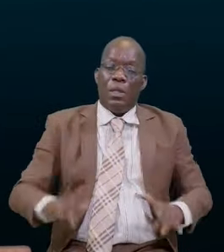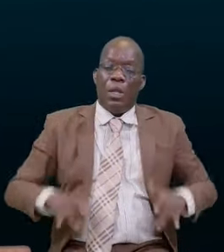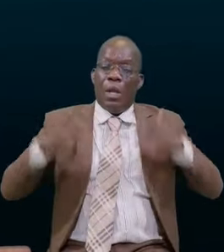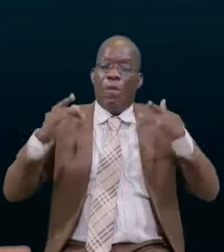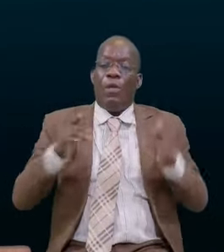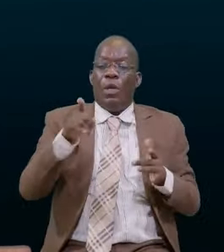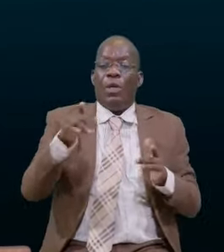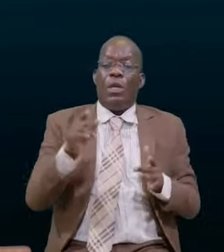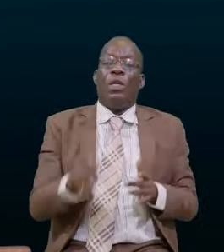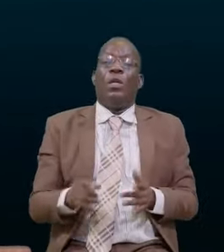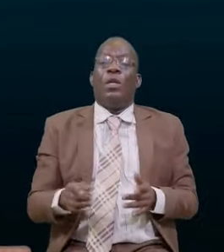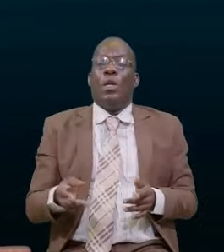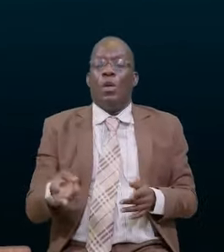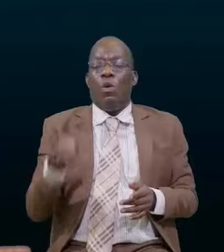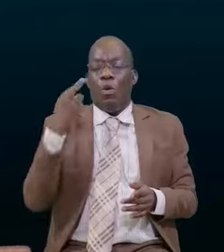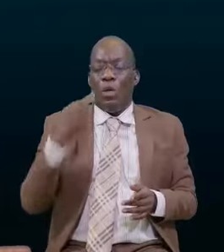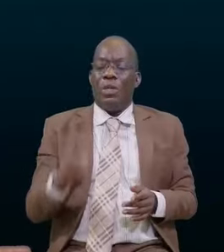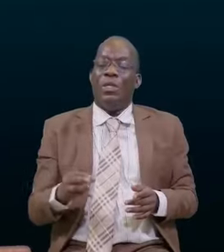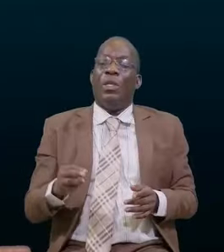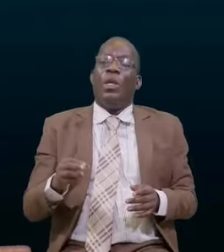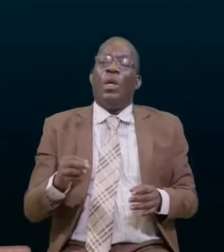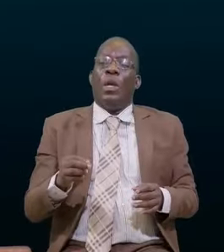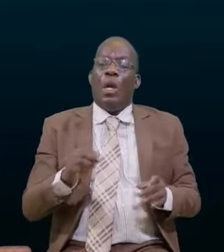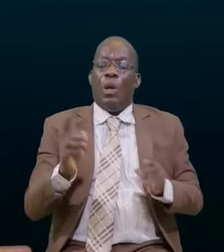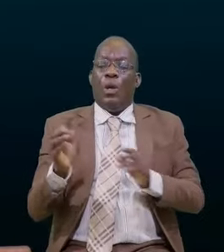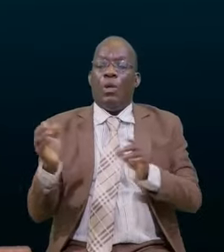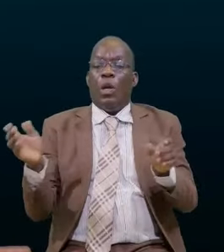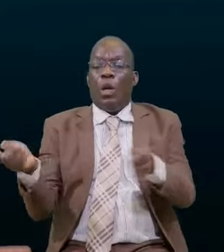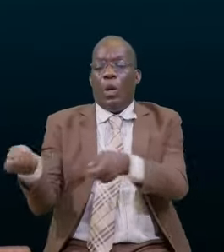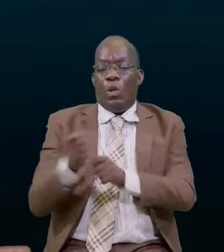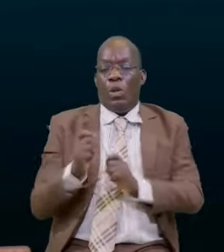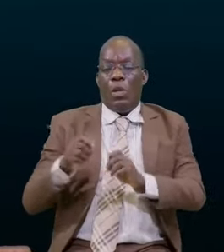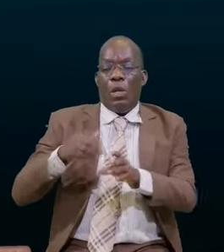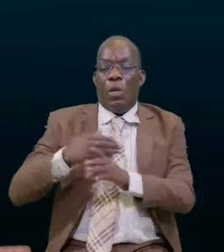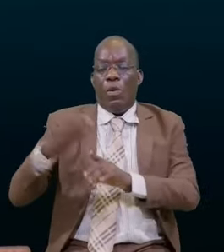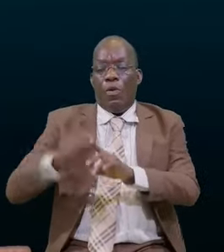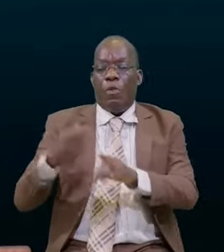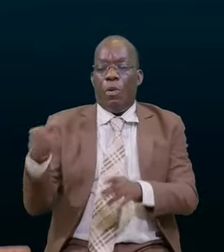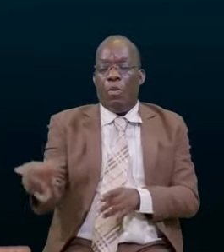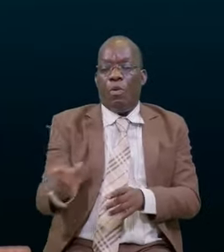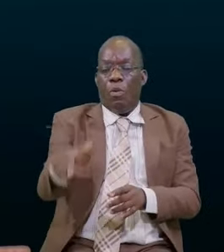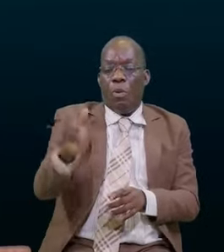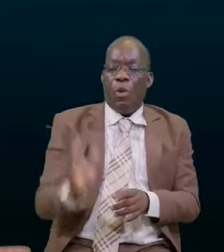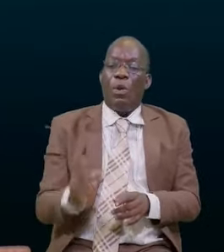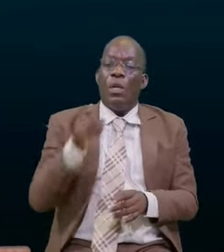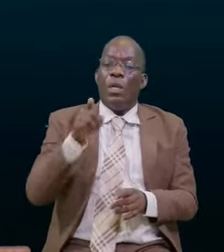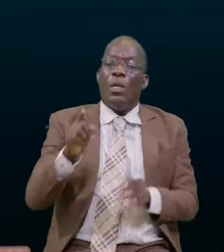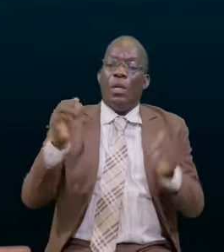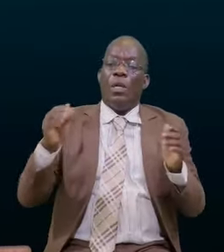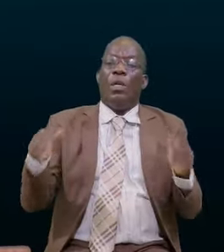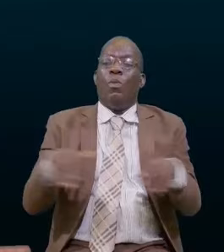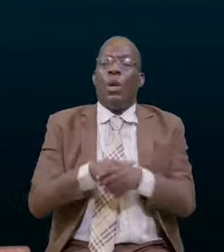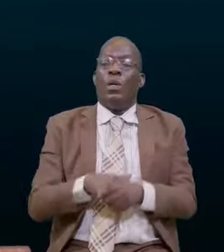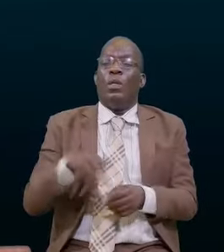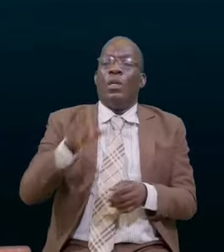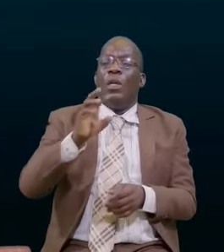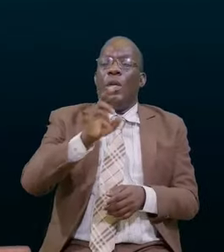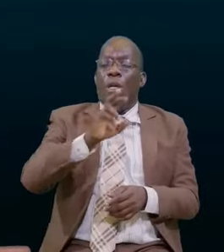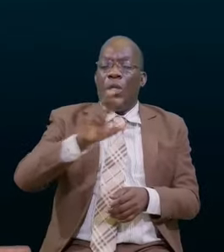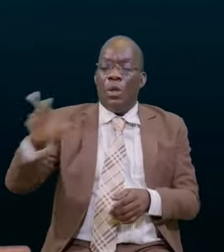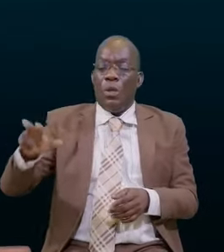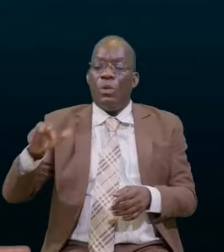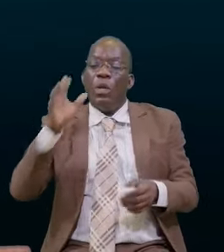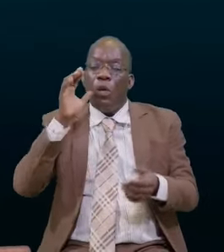a person marrying 700 wines and 300 concubines and because he has allowed some little Canal to come into